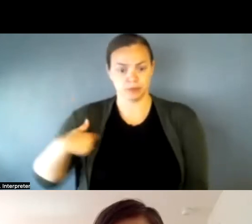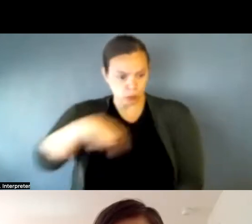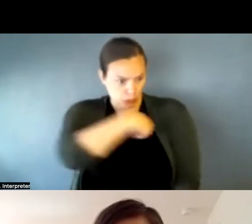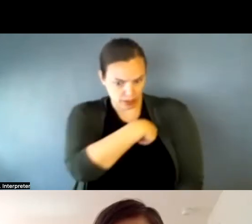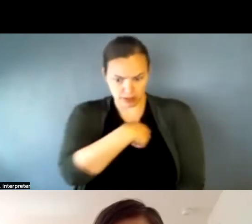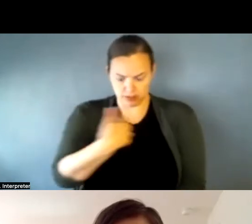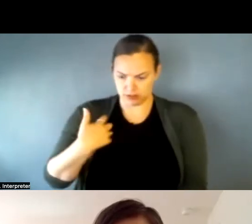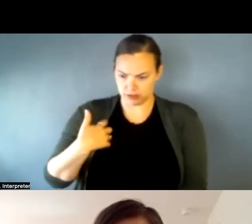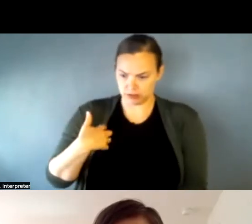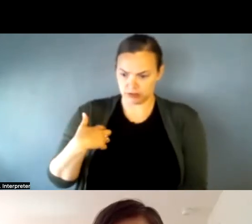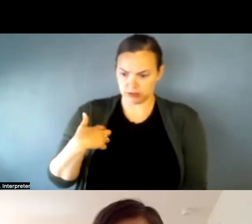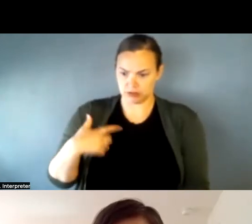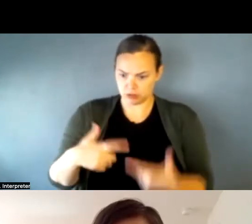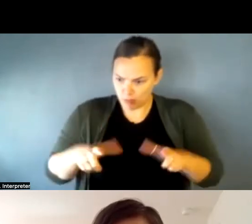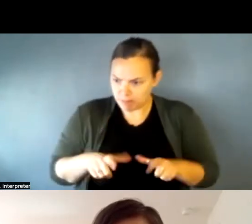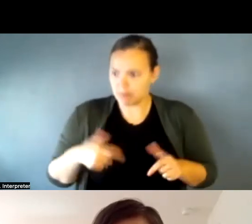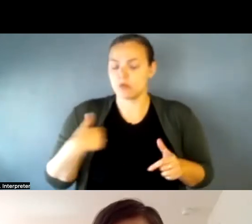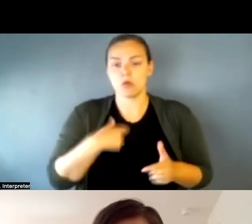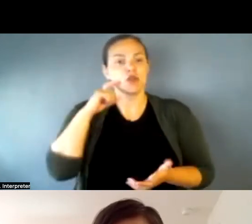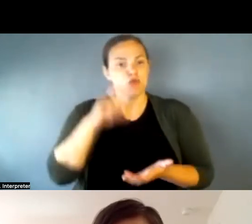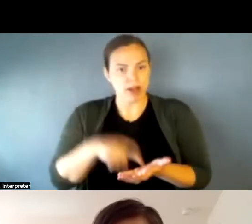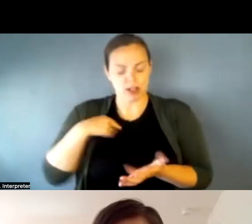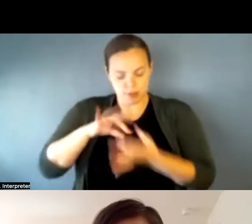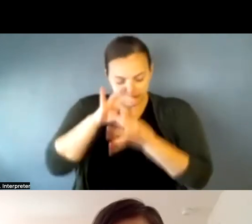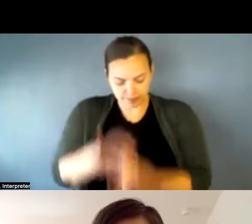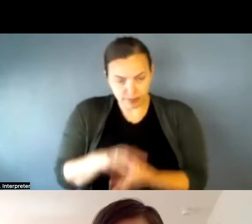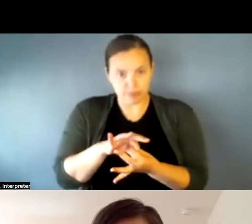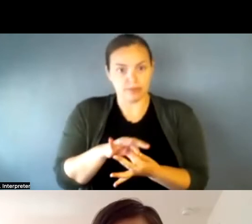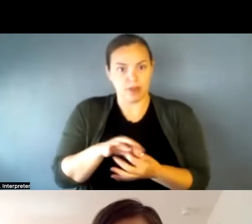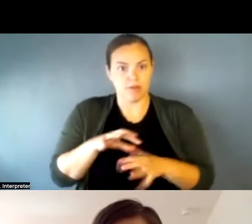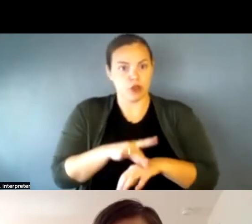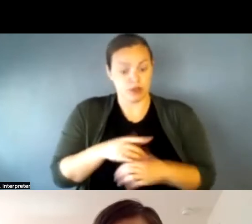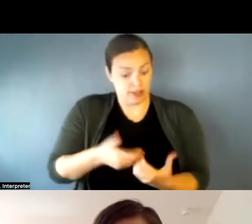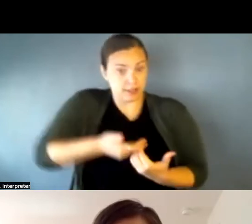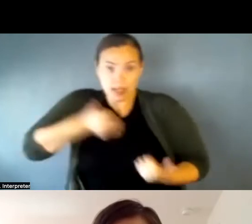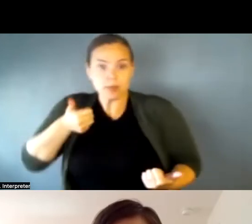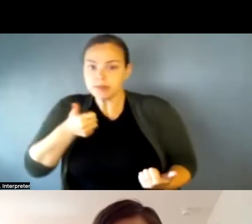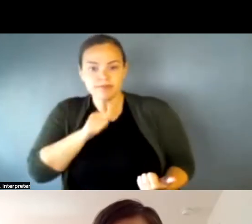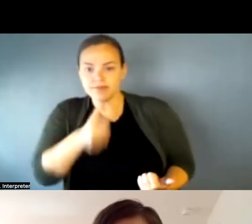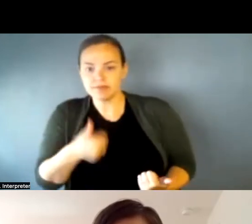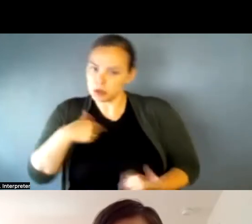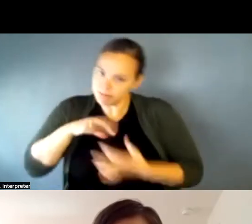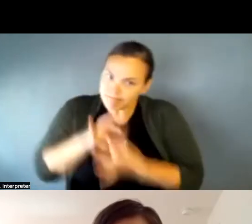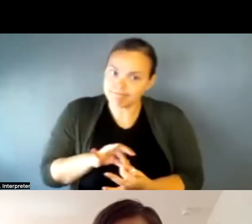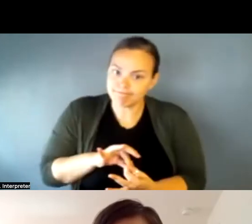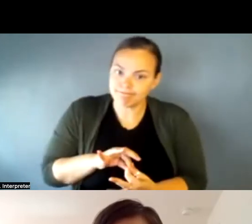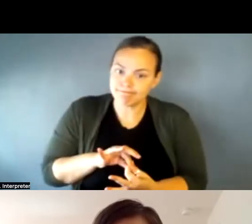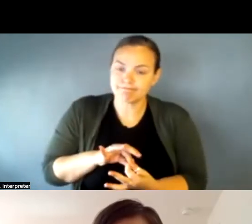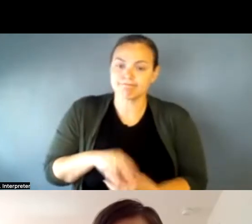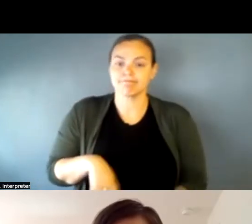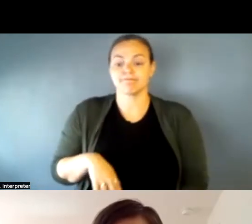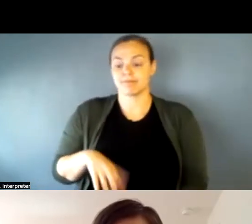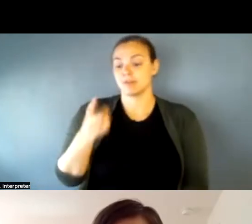that we're part of the earth, that we're not separate from it. And these studies are confirmed by